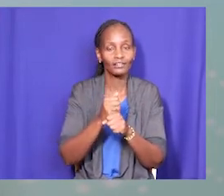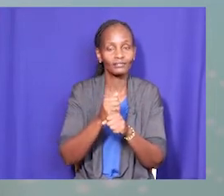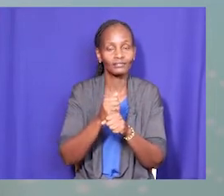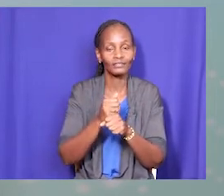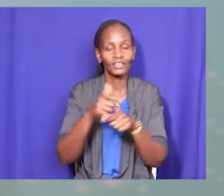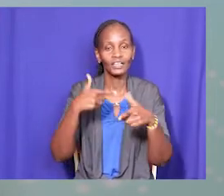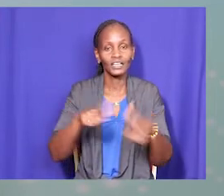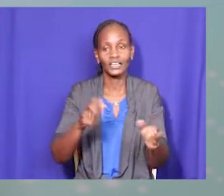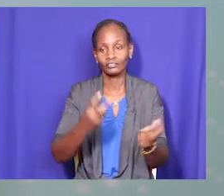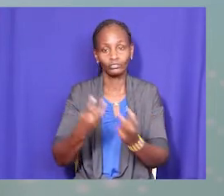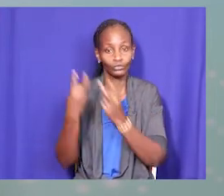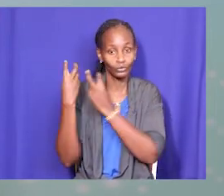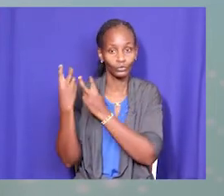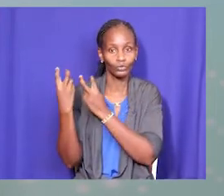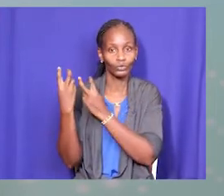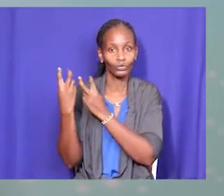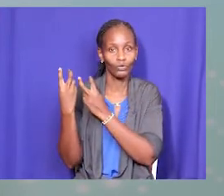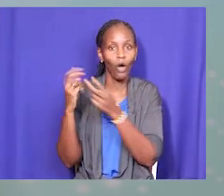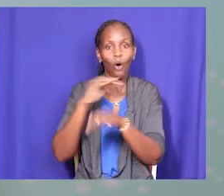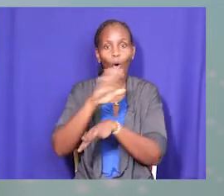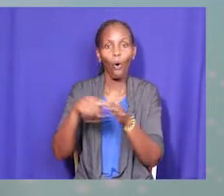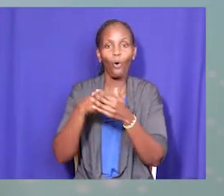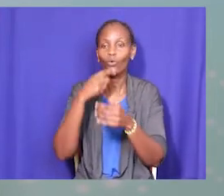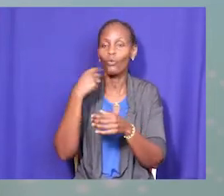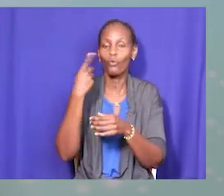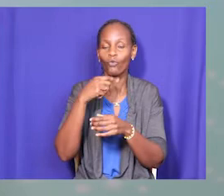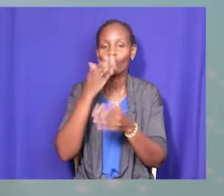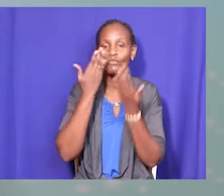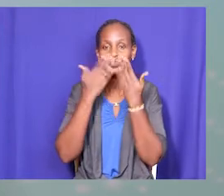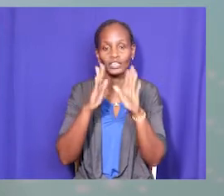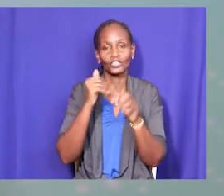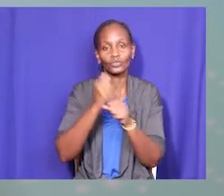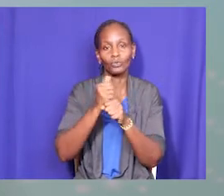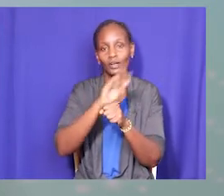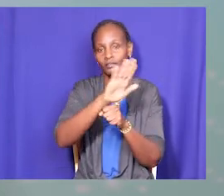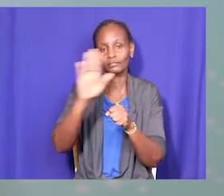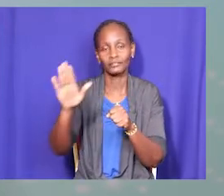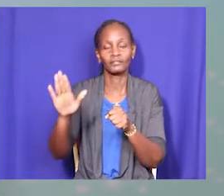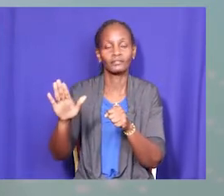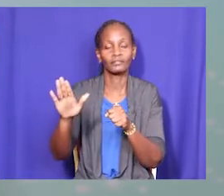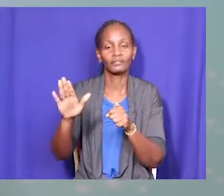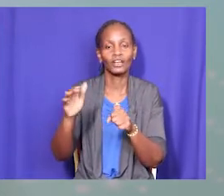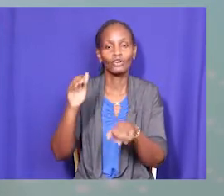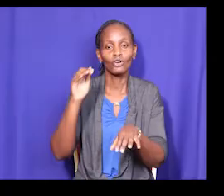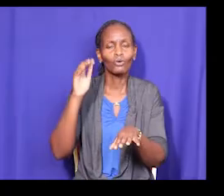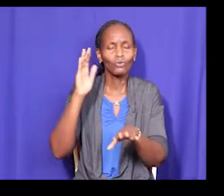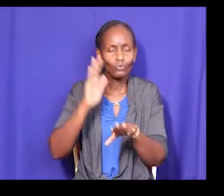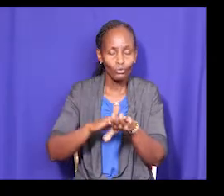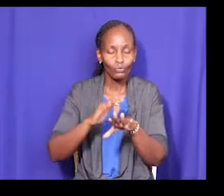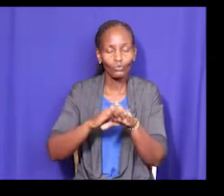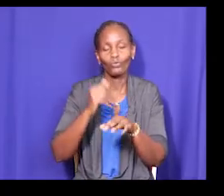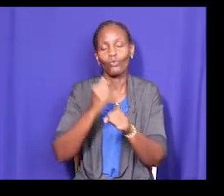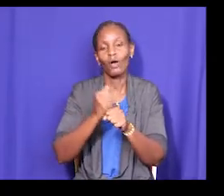Let's look at those who did their craft. They did an excellent job.